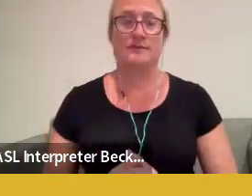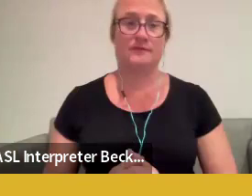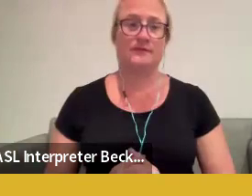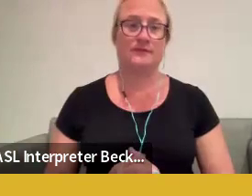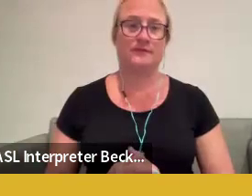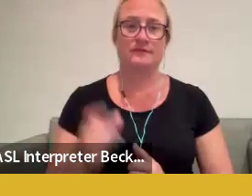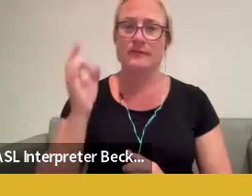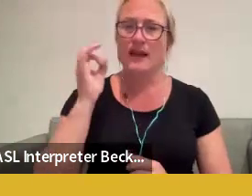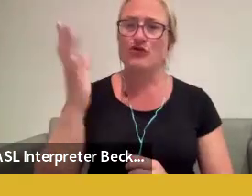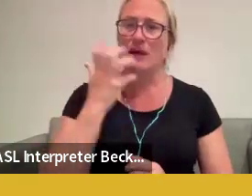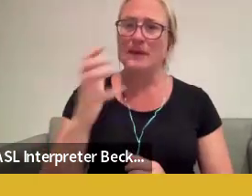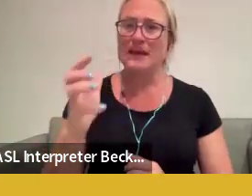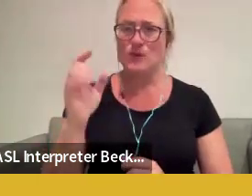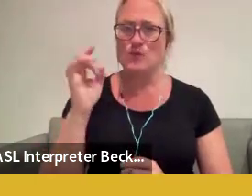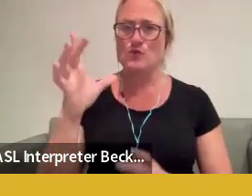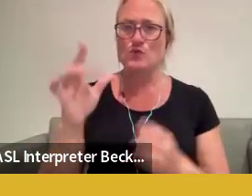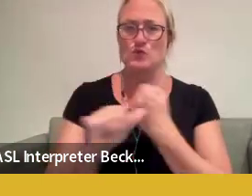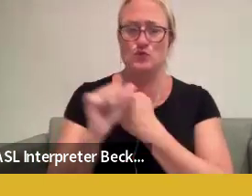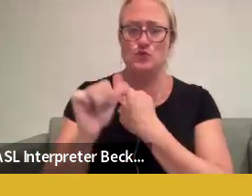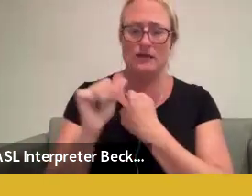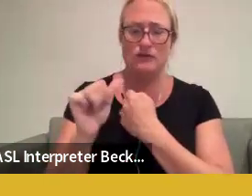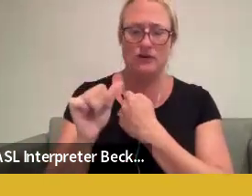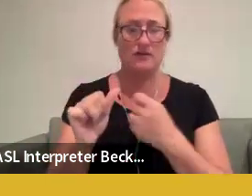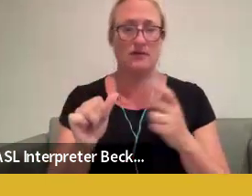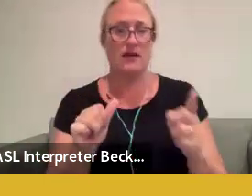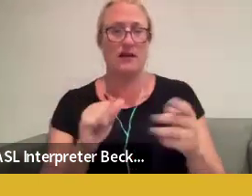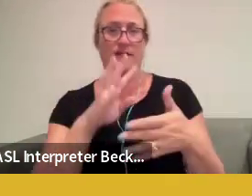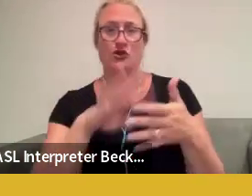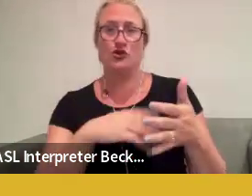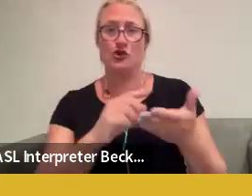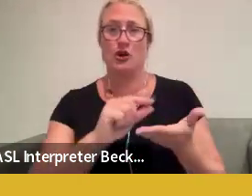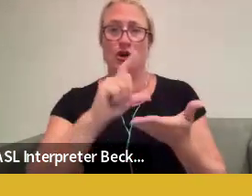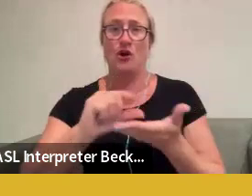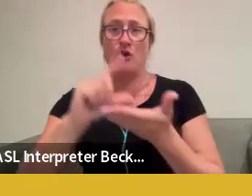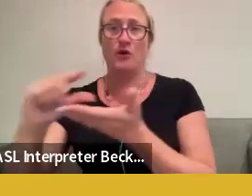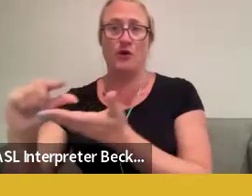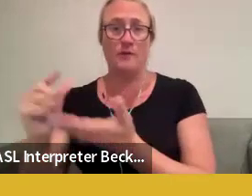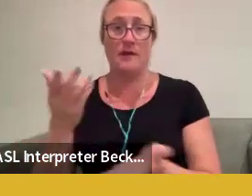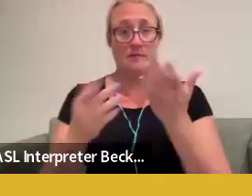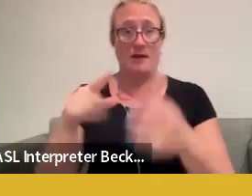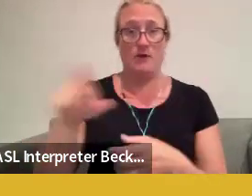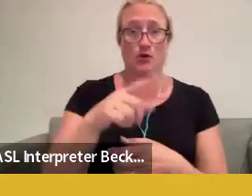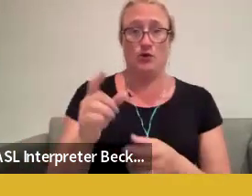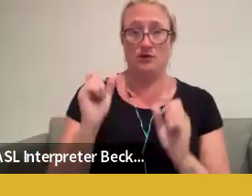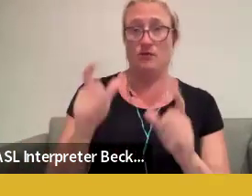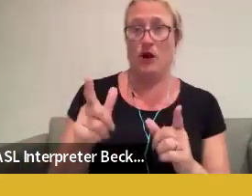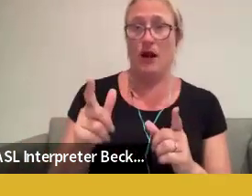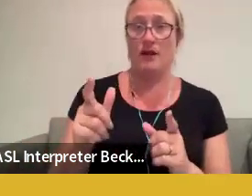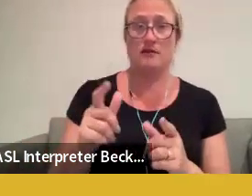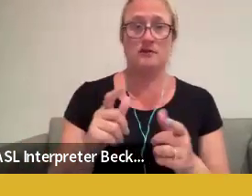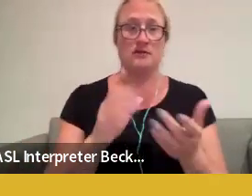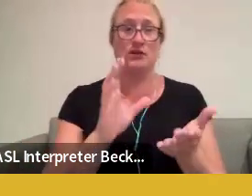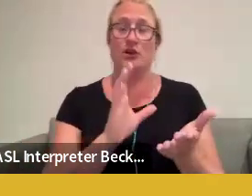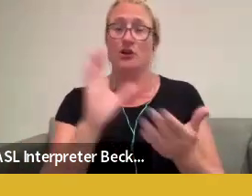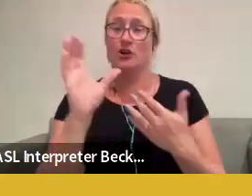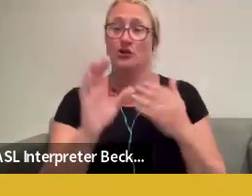Extreme heat can be very deadly, as I just said. We have a chart up on the screen, which might be surprising to some people. This chart from the